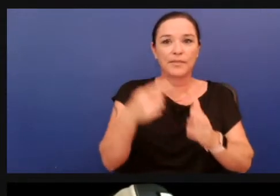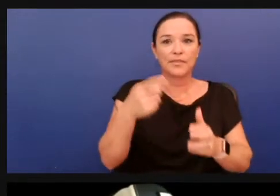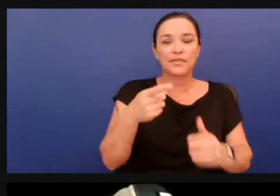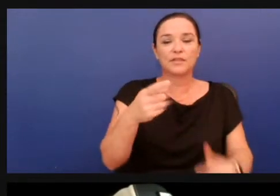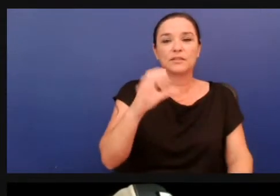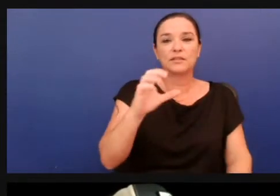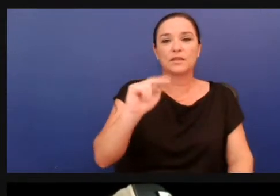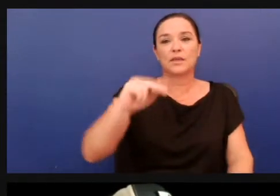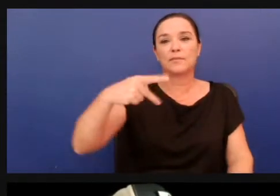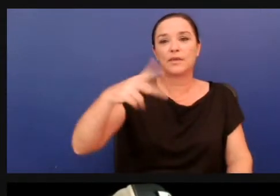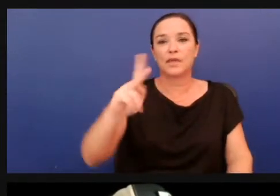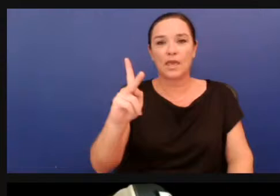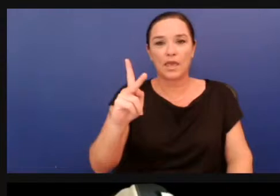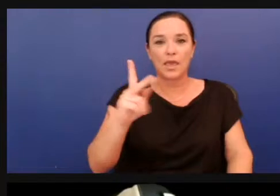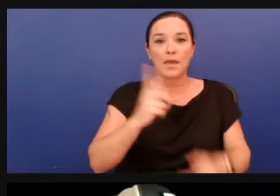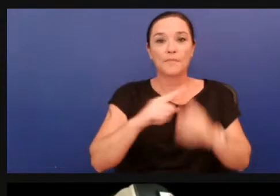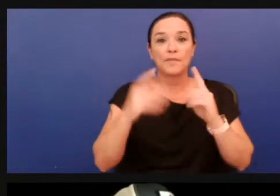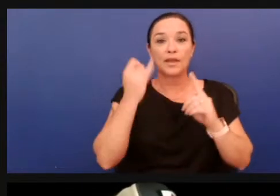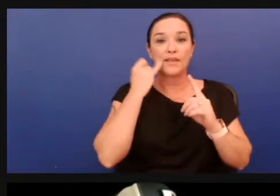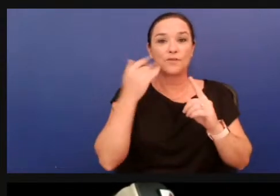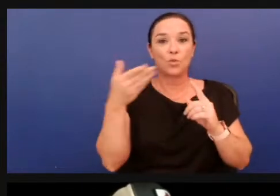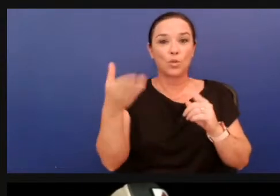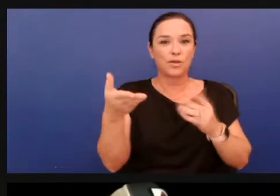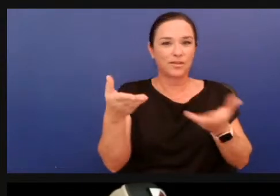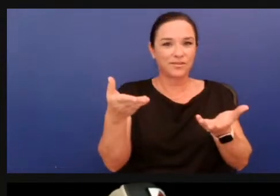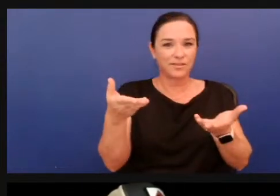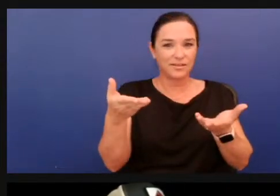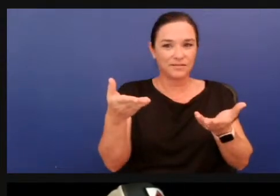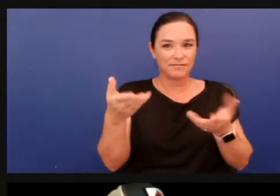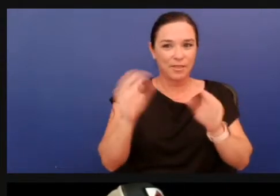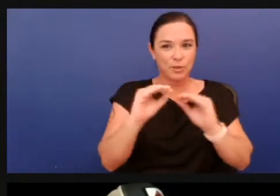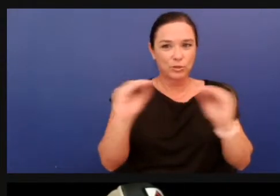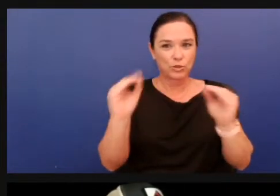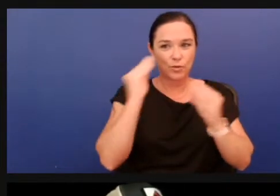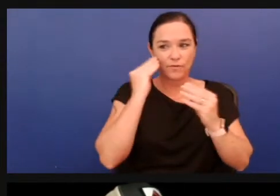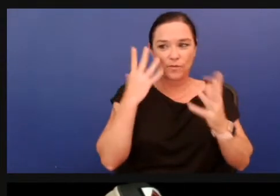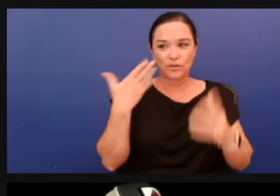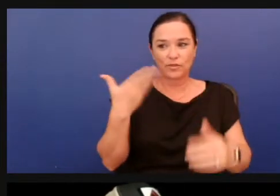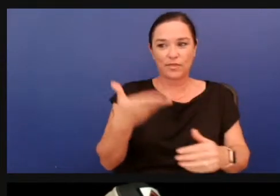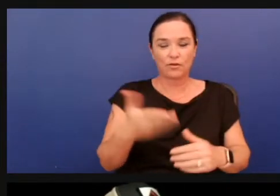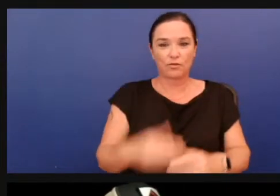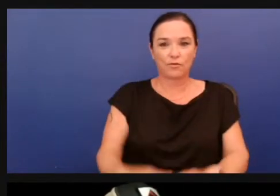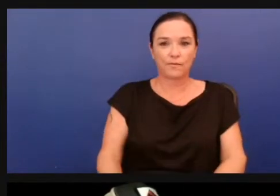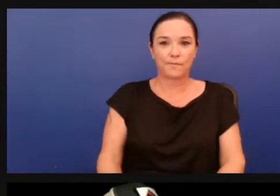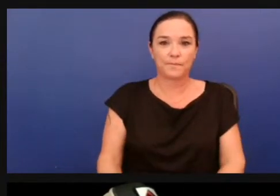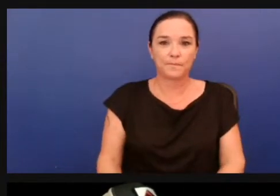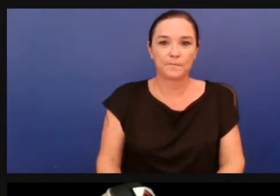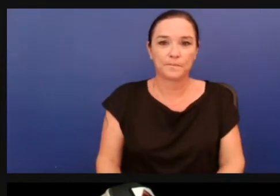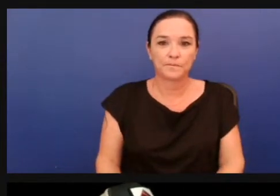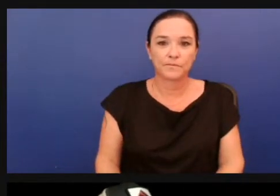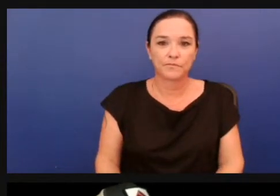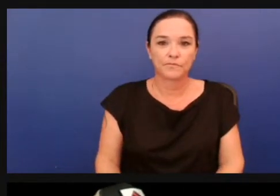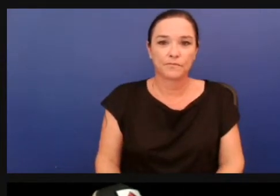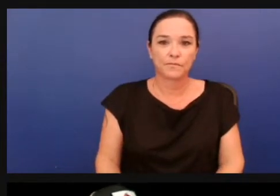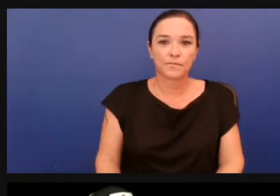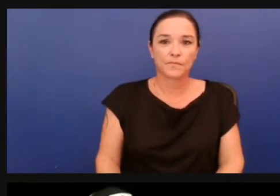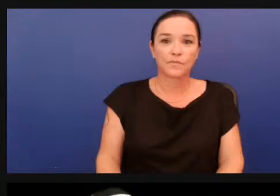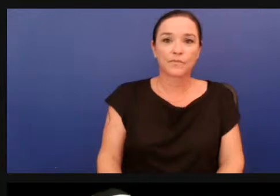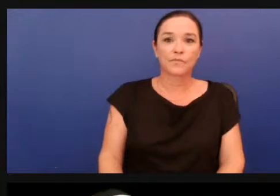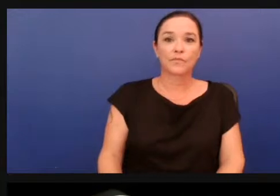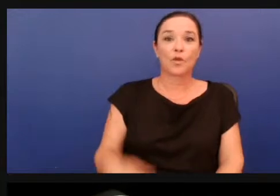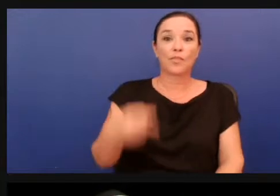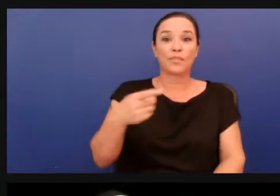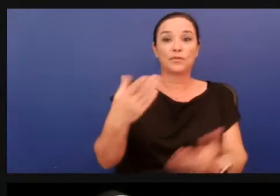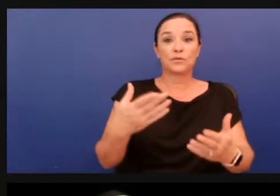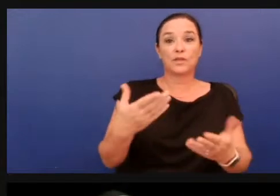instrument. But if you click on there, you'll see like, okay, there's actually no data online from that. So there's this one over here,